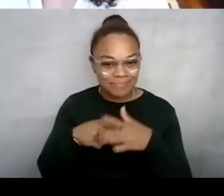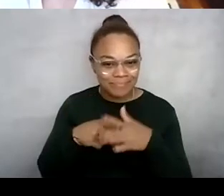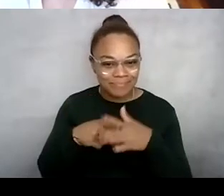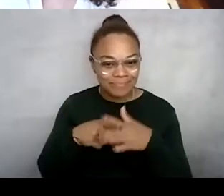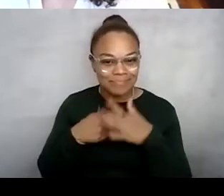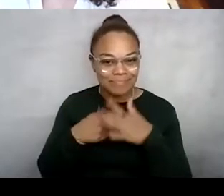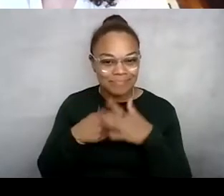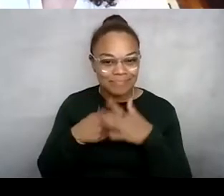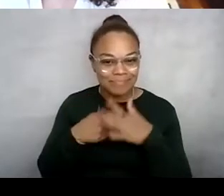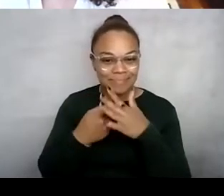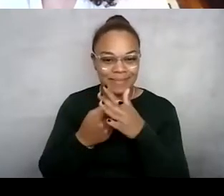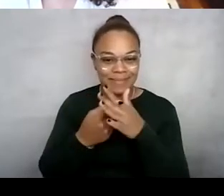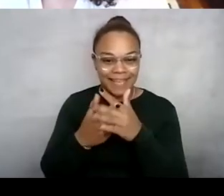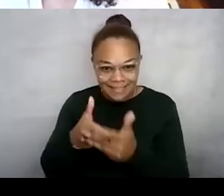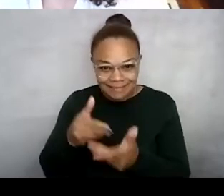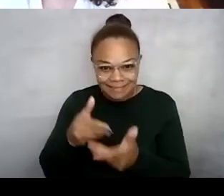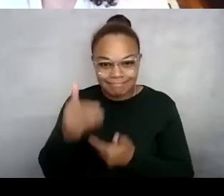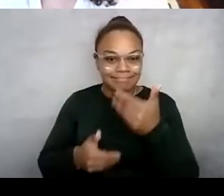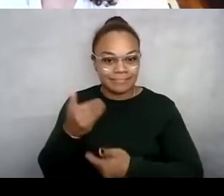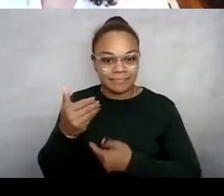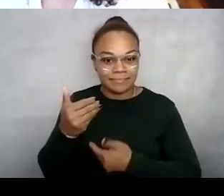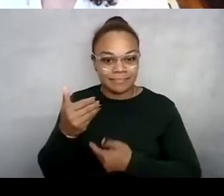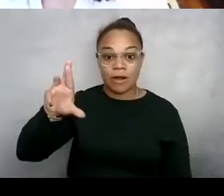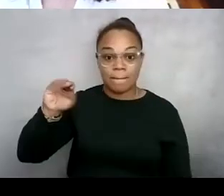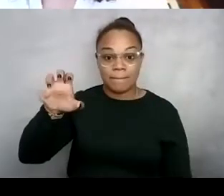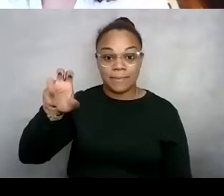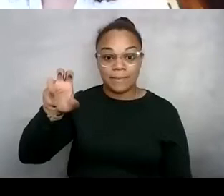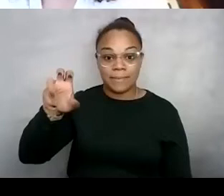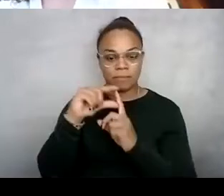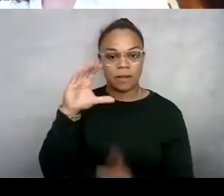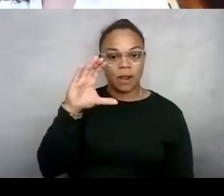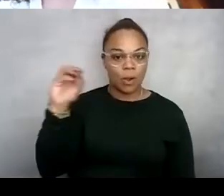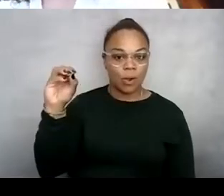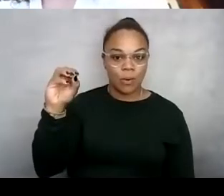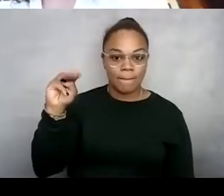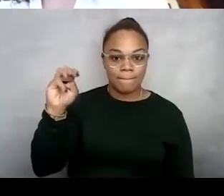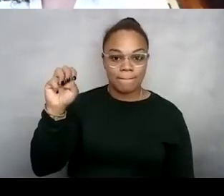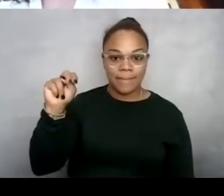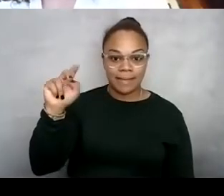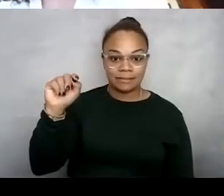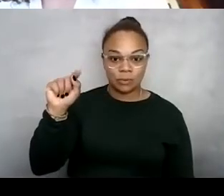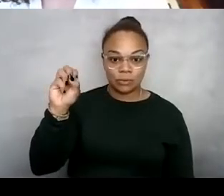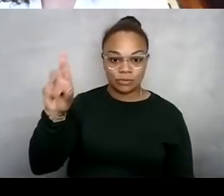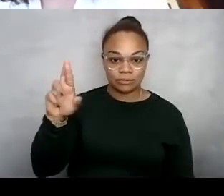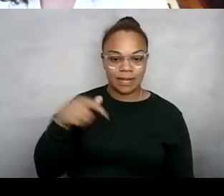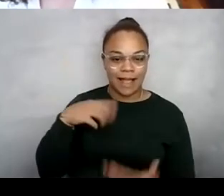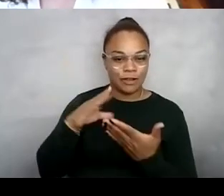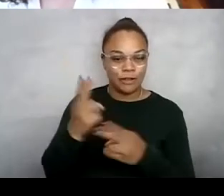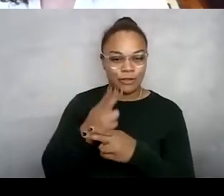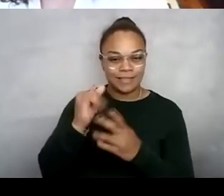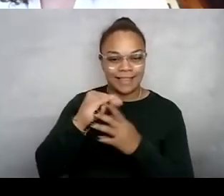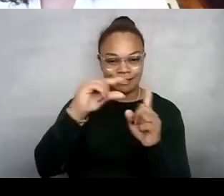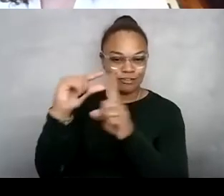I'll say is Carmen, the term co-mentor. So I use that term instead of